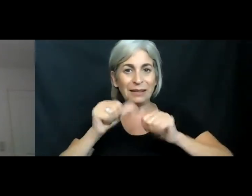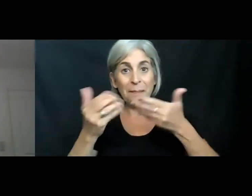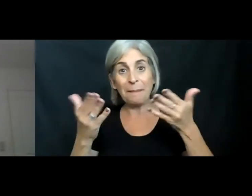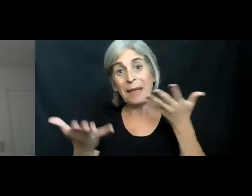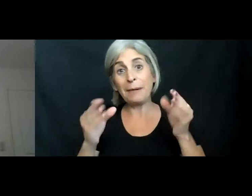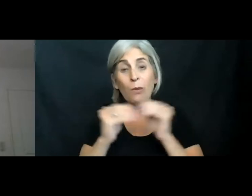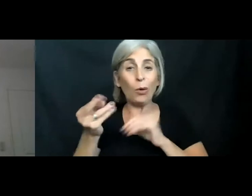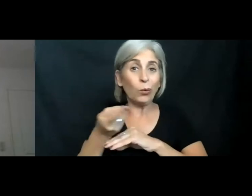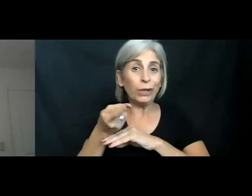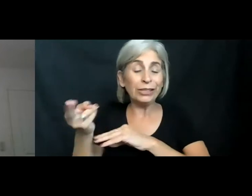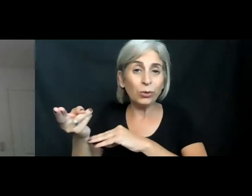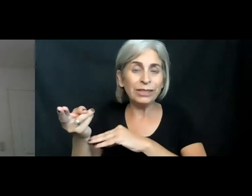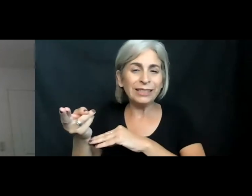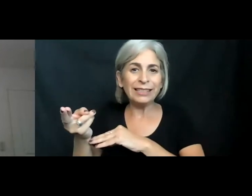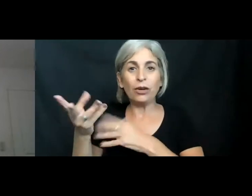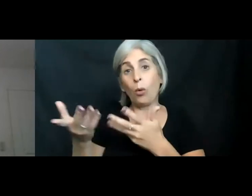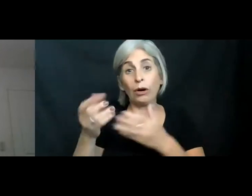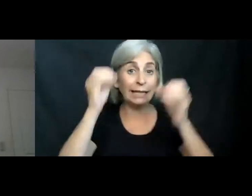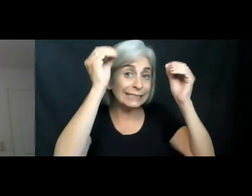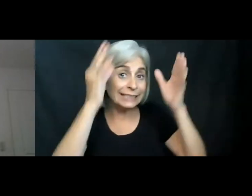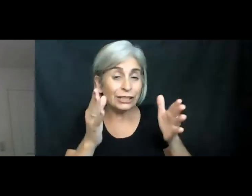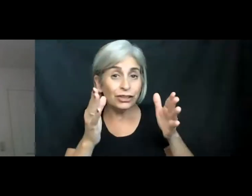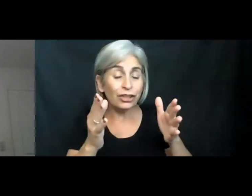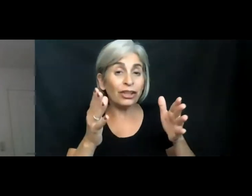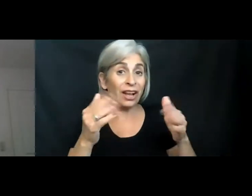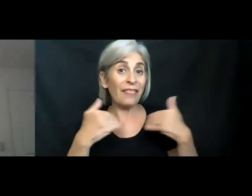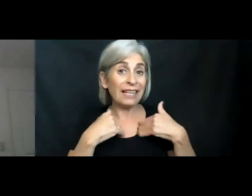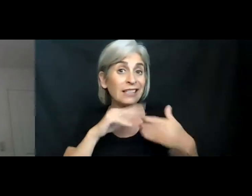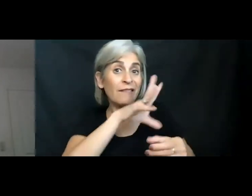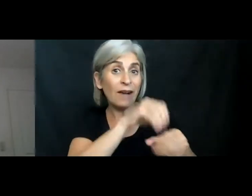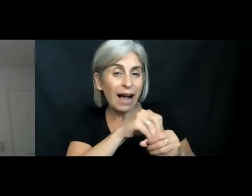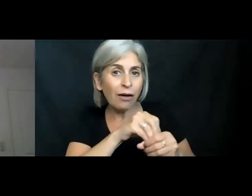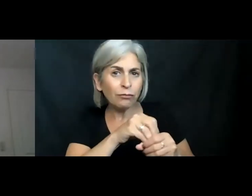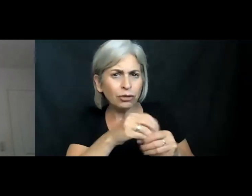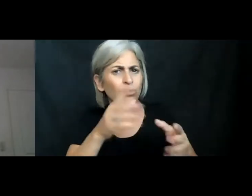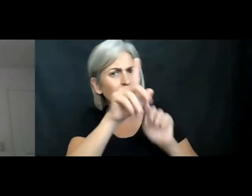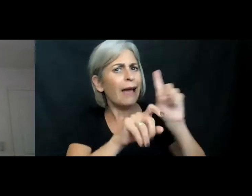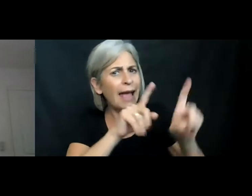an environmental science teacher, you can probably get a lot of great information from them.